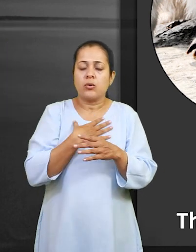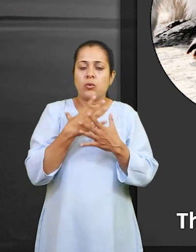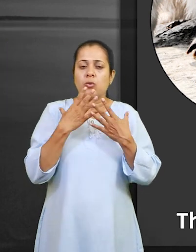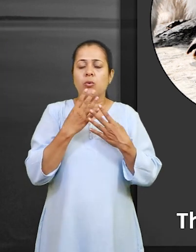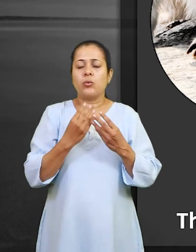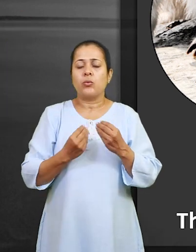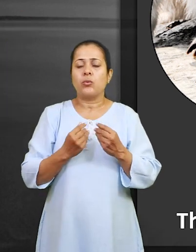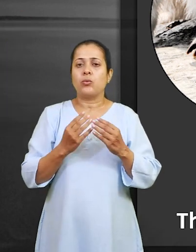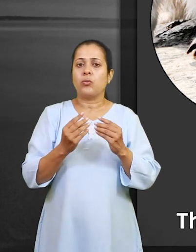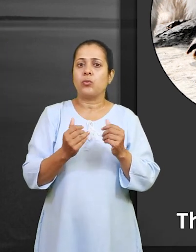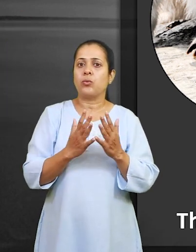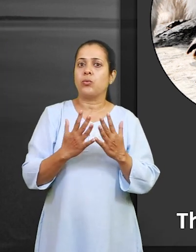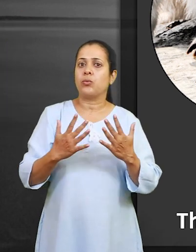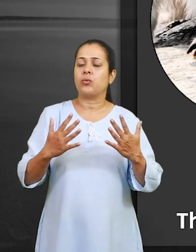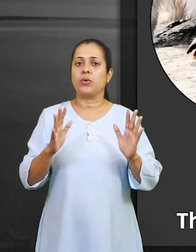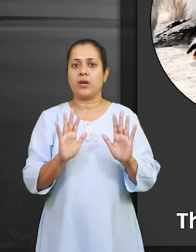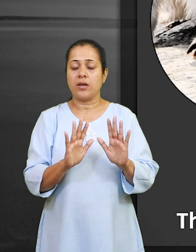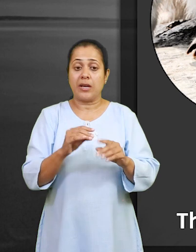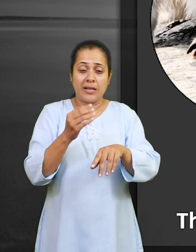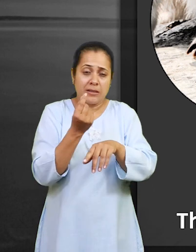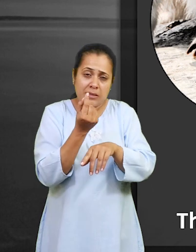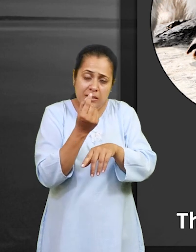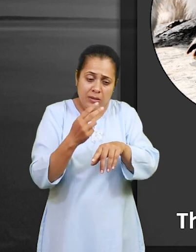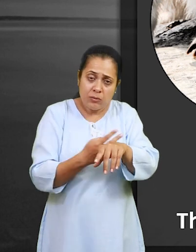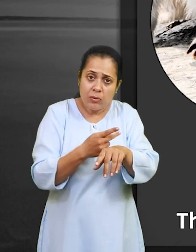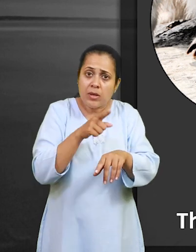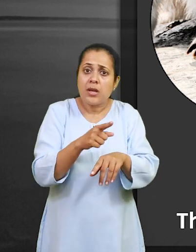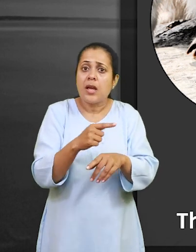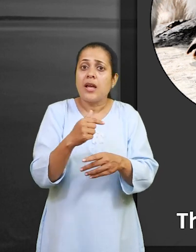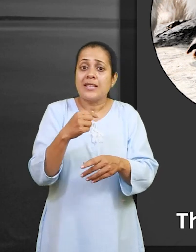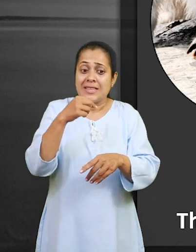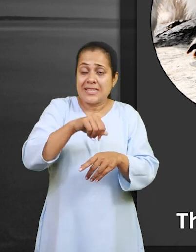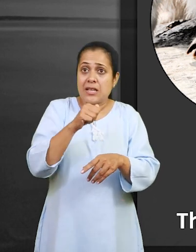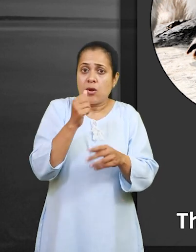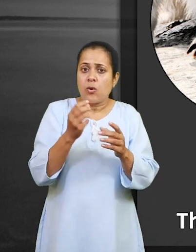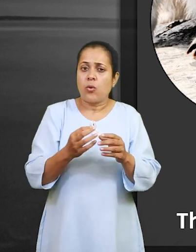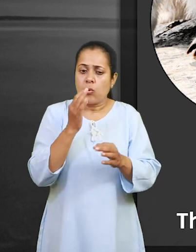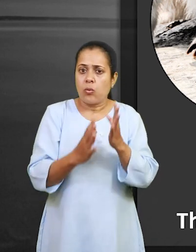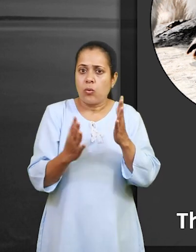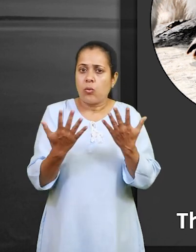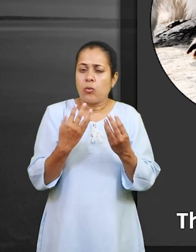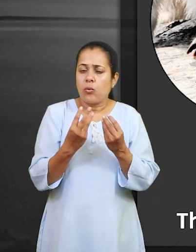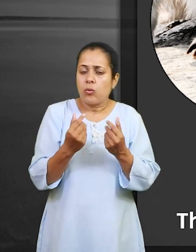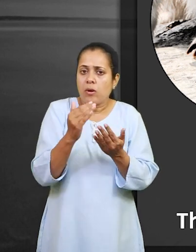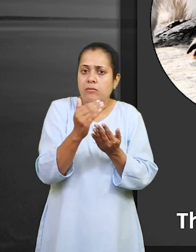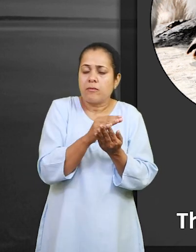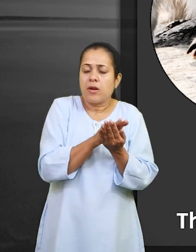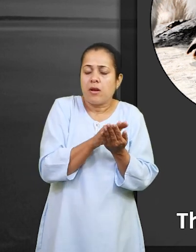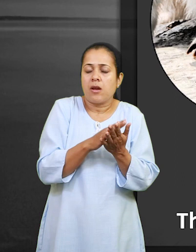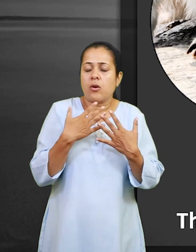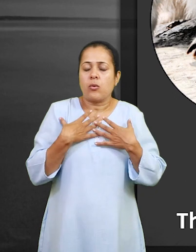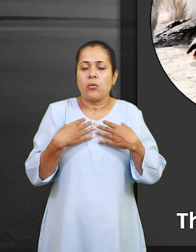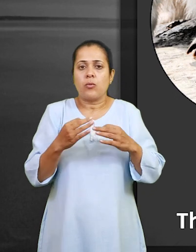keep them warm, whereas this tiny fur helps them to trap that heat and keep them warm throughout the